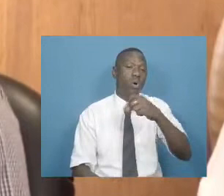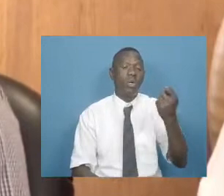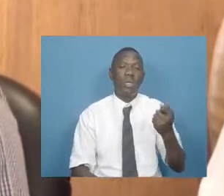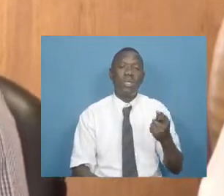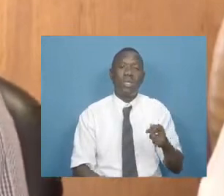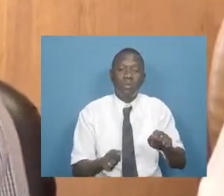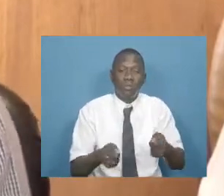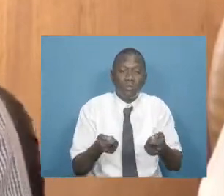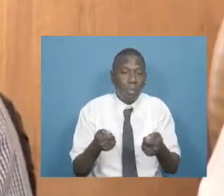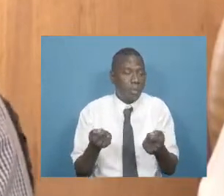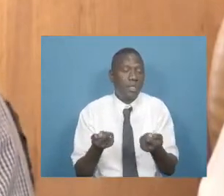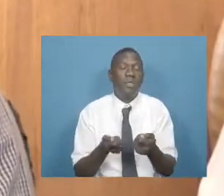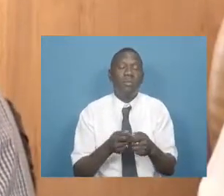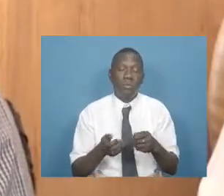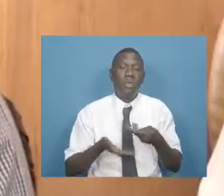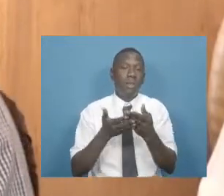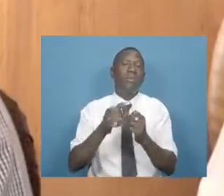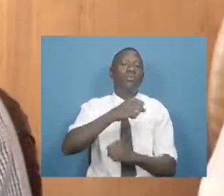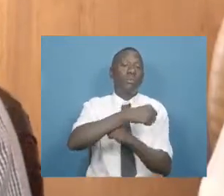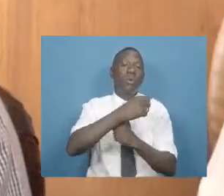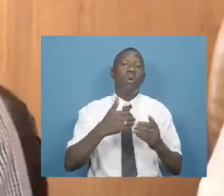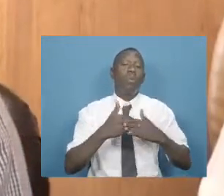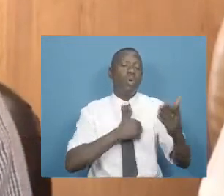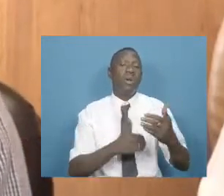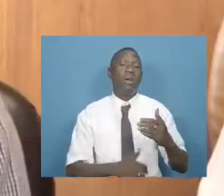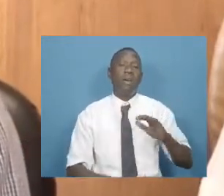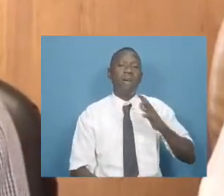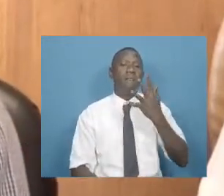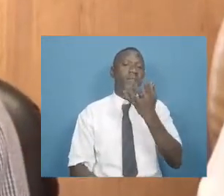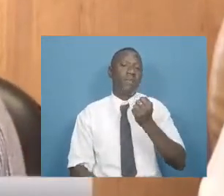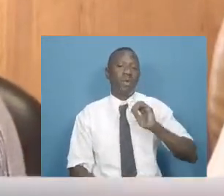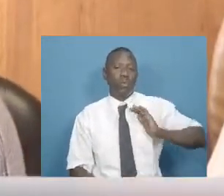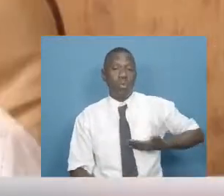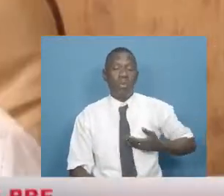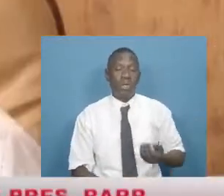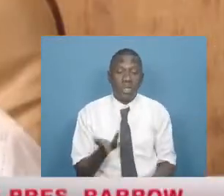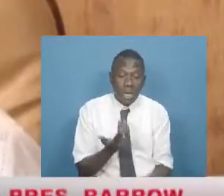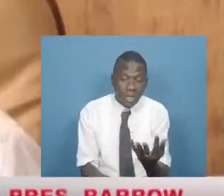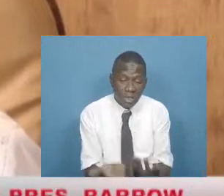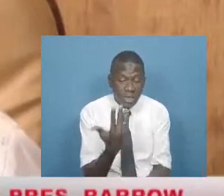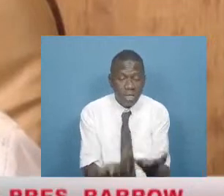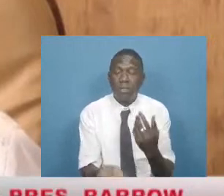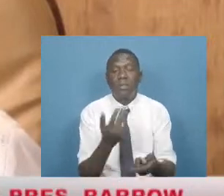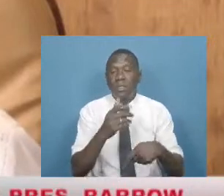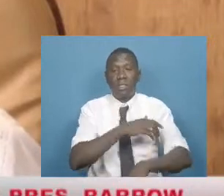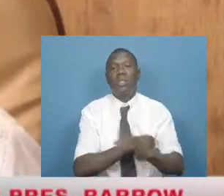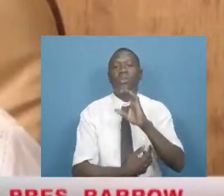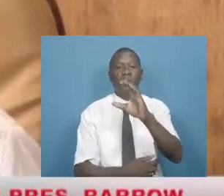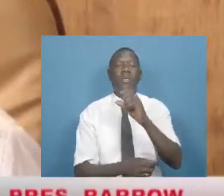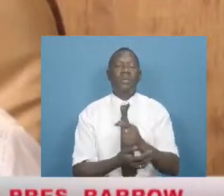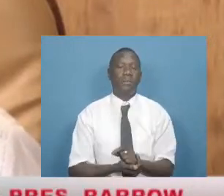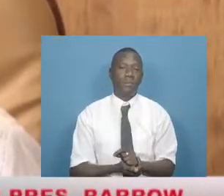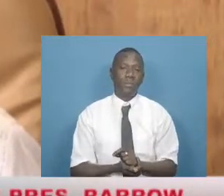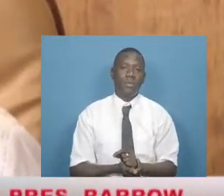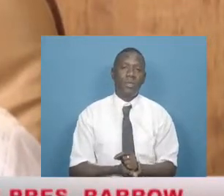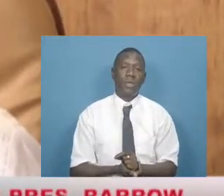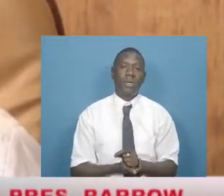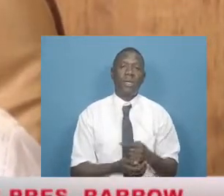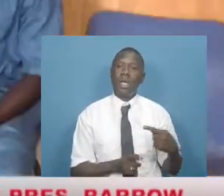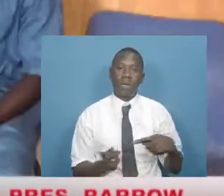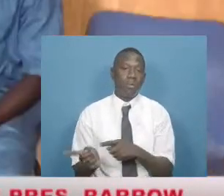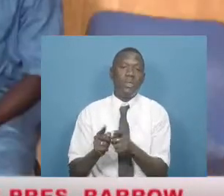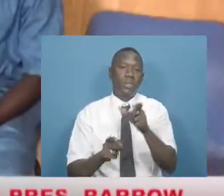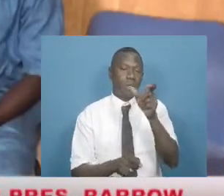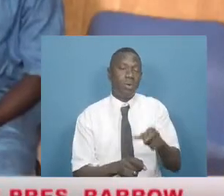are giving support to more than 50 women gardens within the country. Honorable Momodou Bojang, the administrator of the